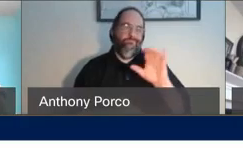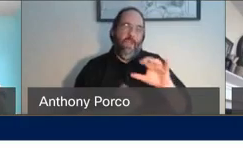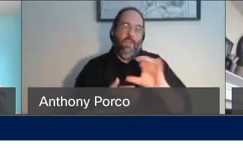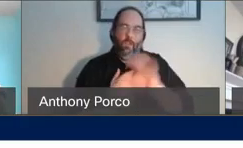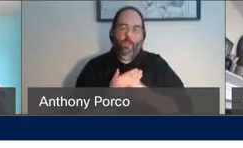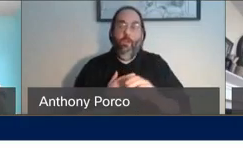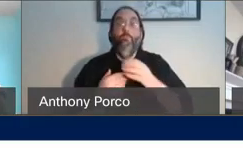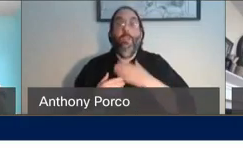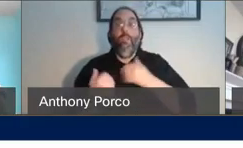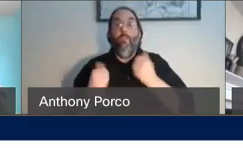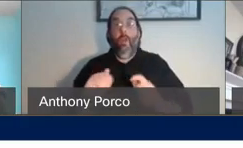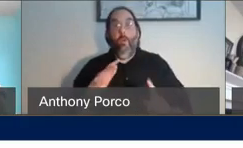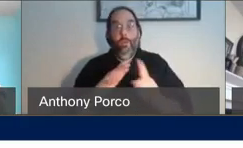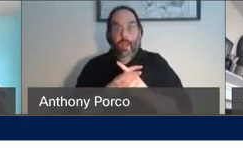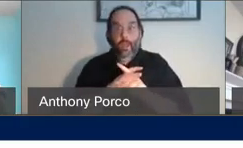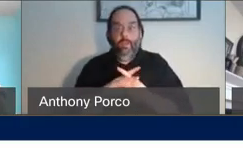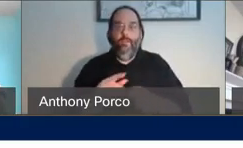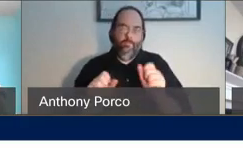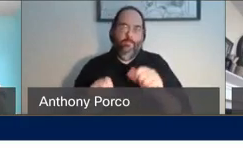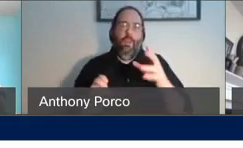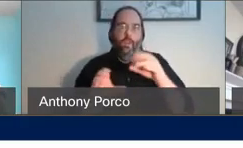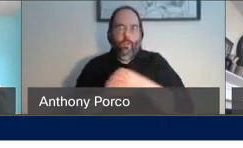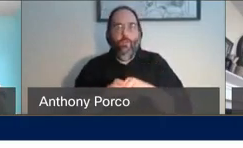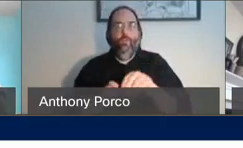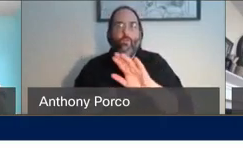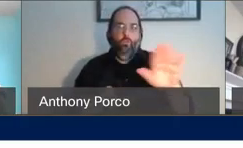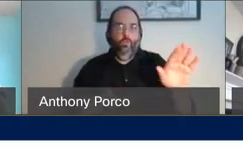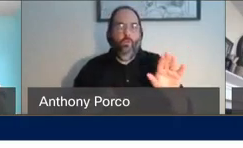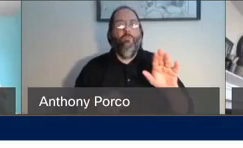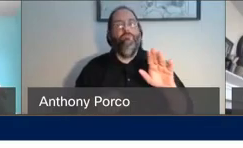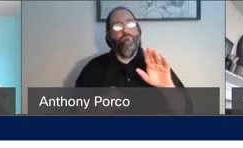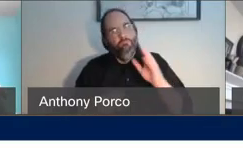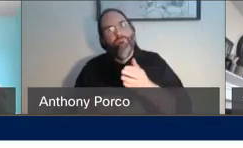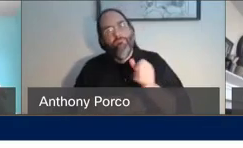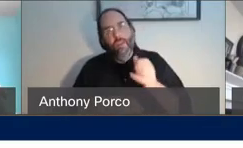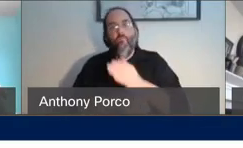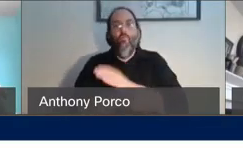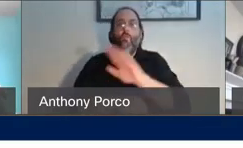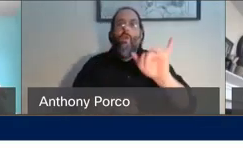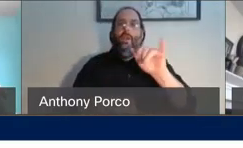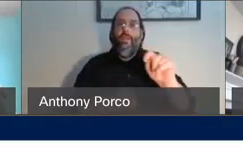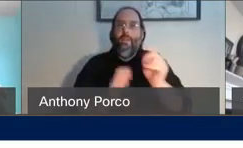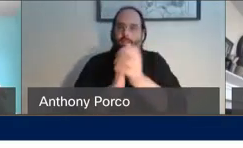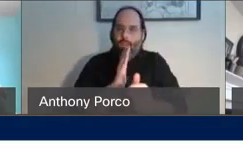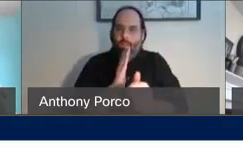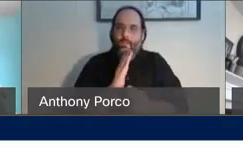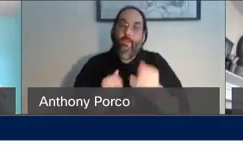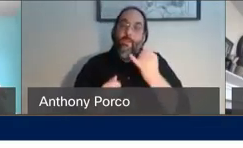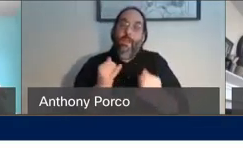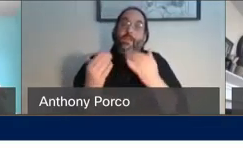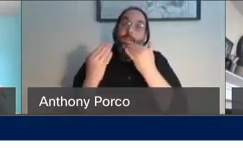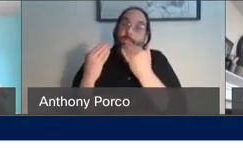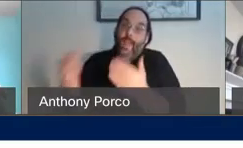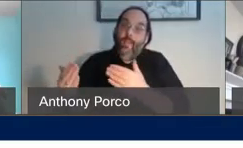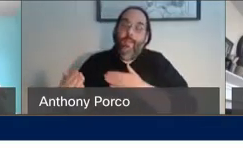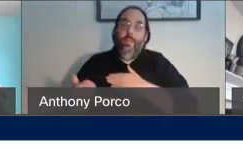attend these sessions and you can increase your IT skills. And at last, I want to thank all my IT